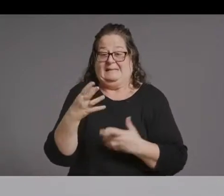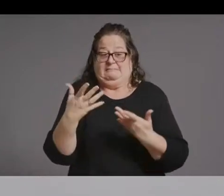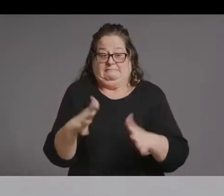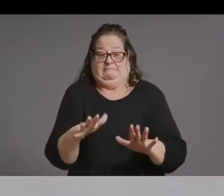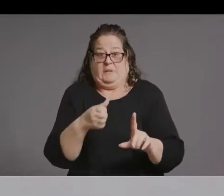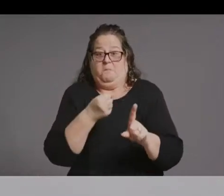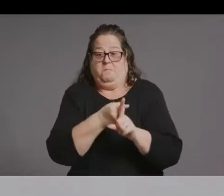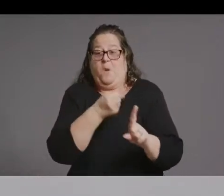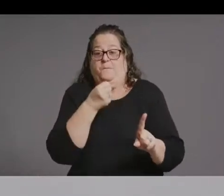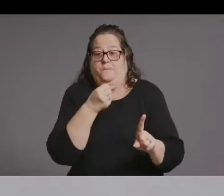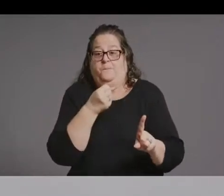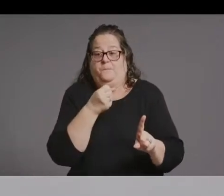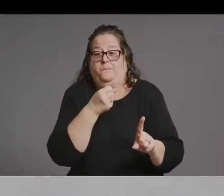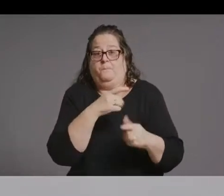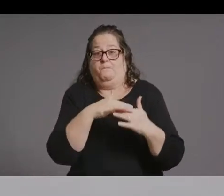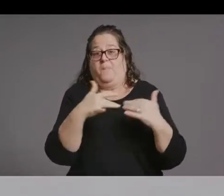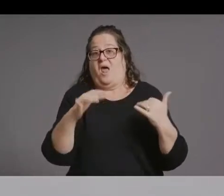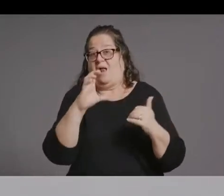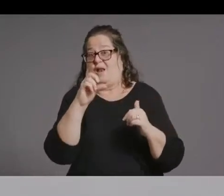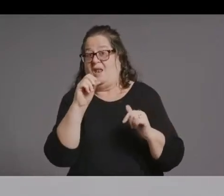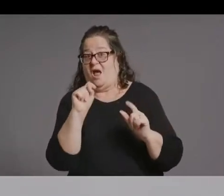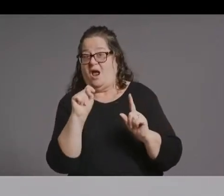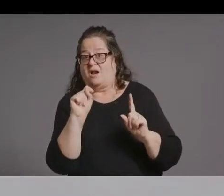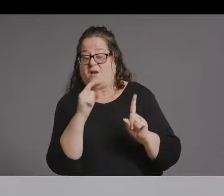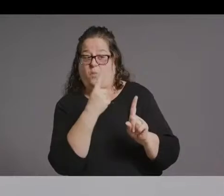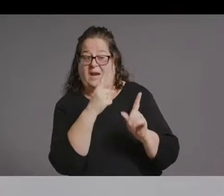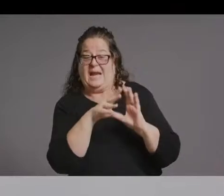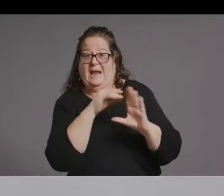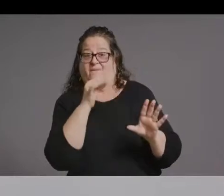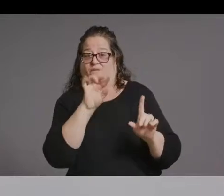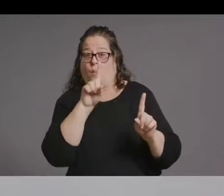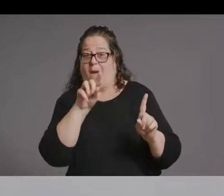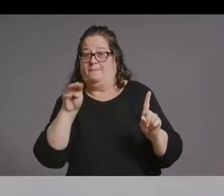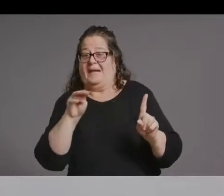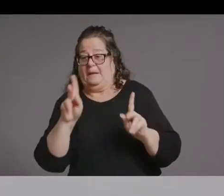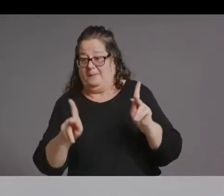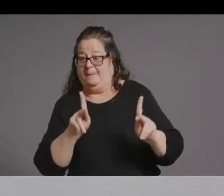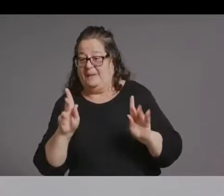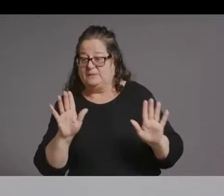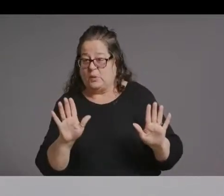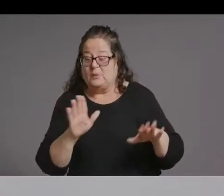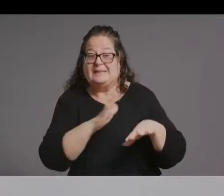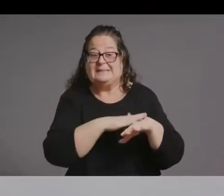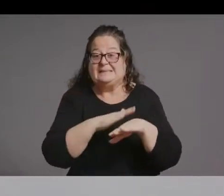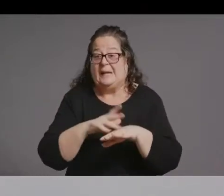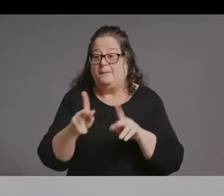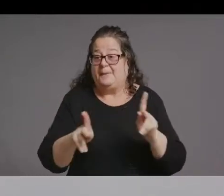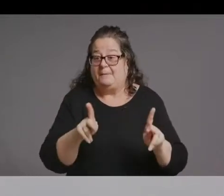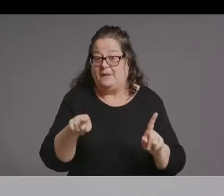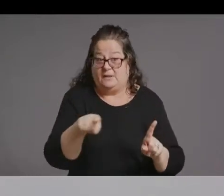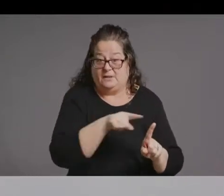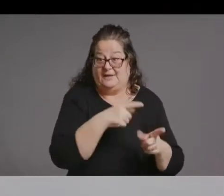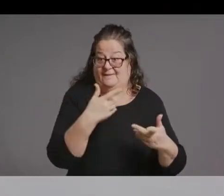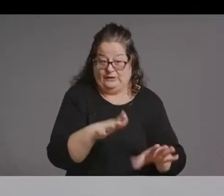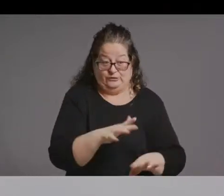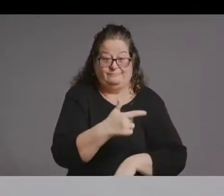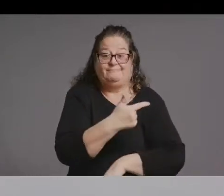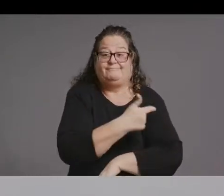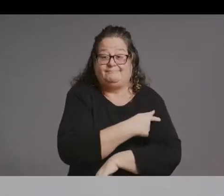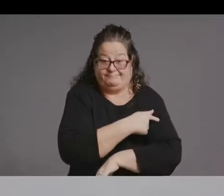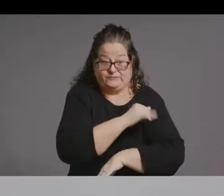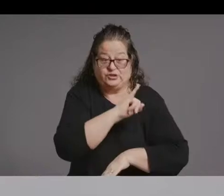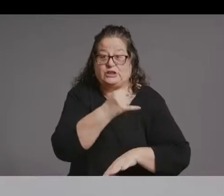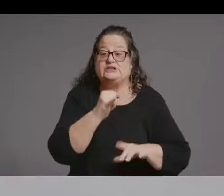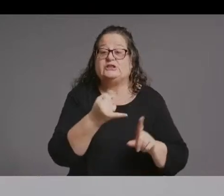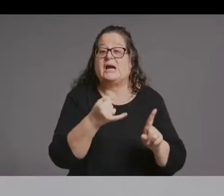tell people is if they've gotten the Johnson & Johnson vaccine, and if you're experiencing any of those symptoms, you know, please talk